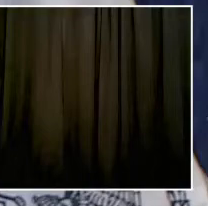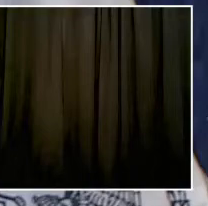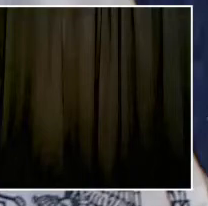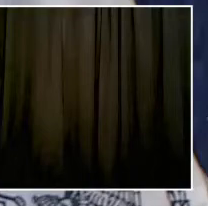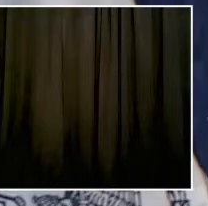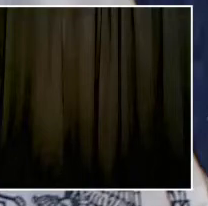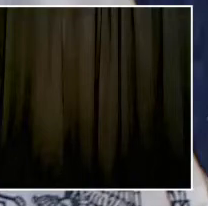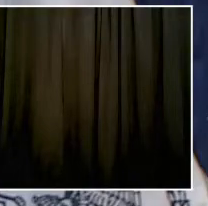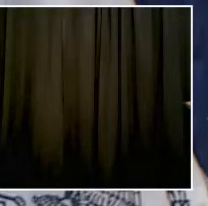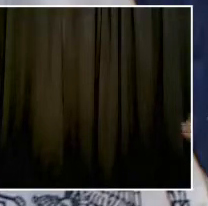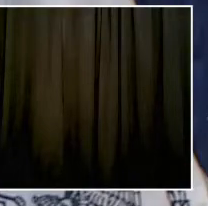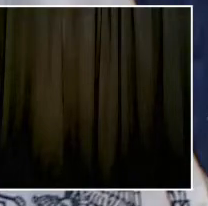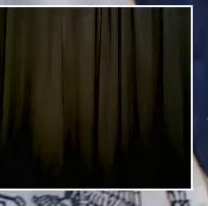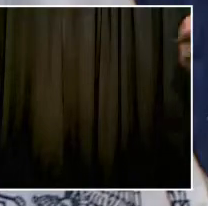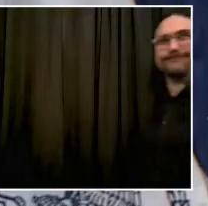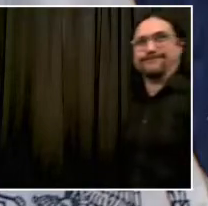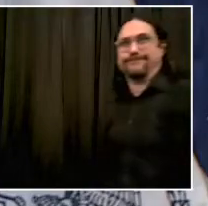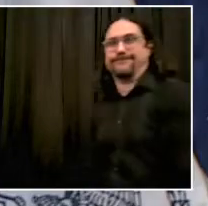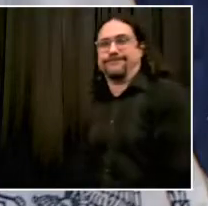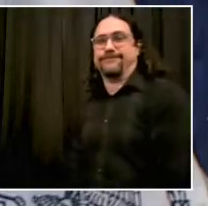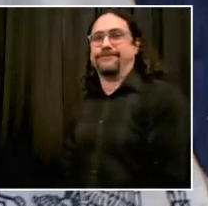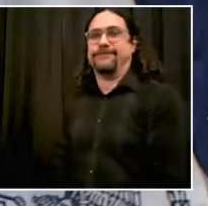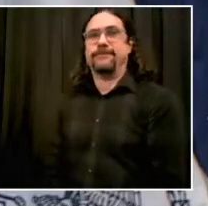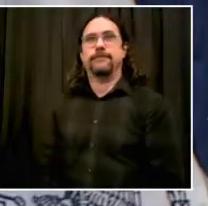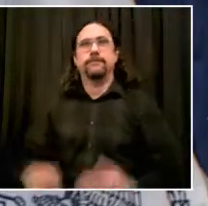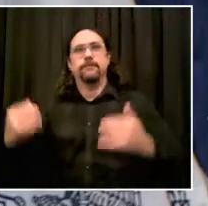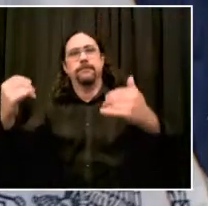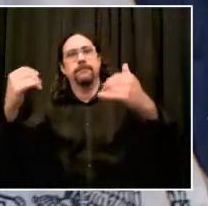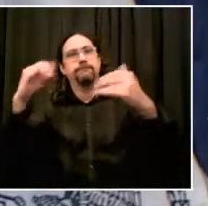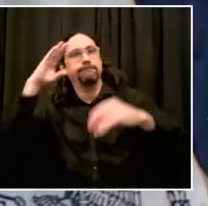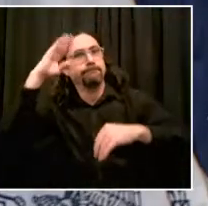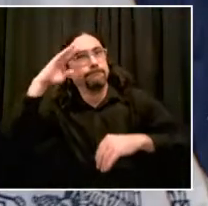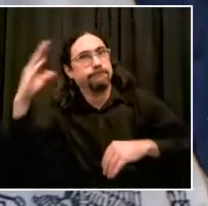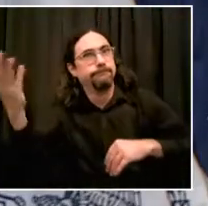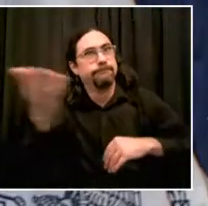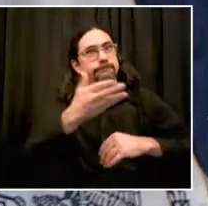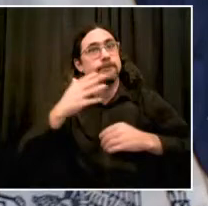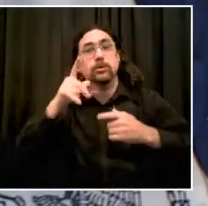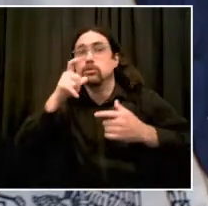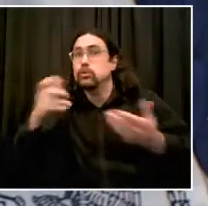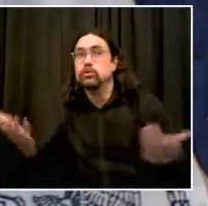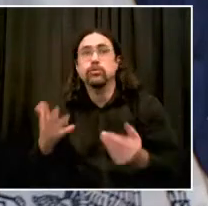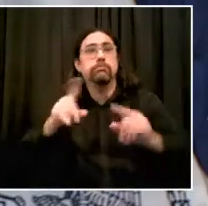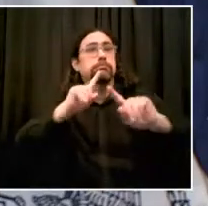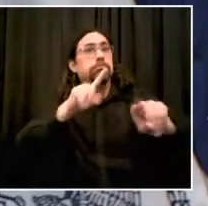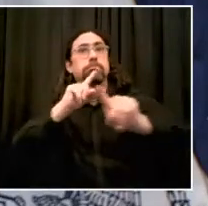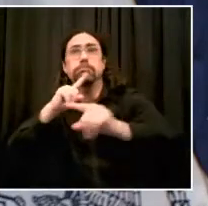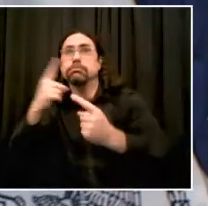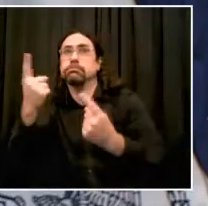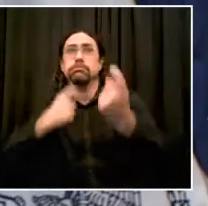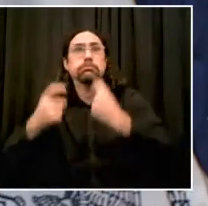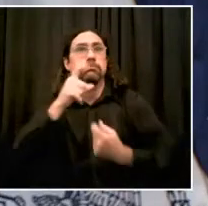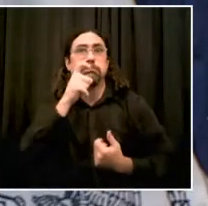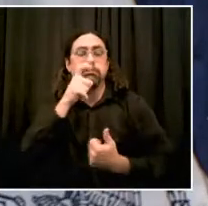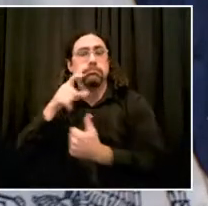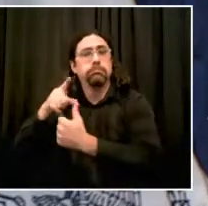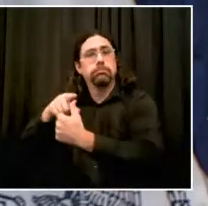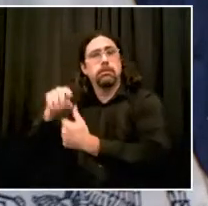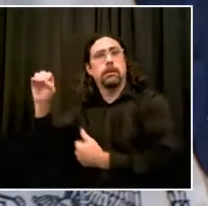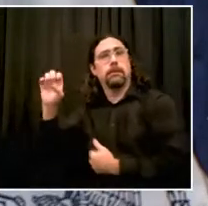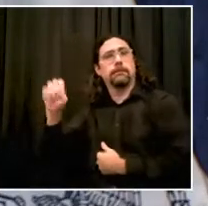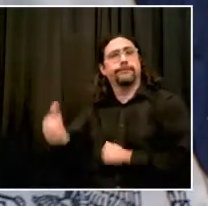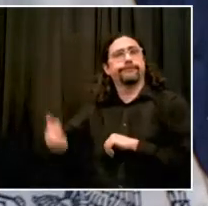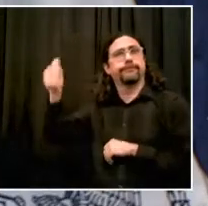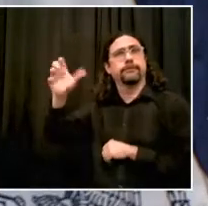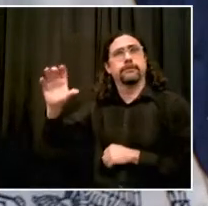all. We have with us here today Commissioner Criswell, Janie Bavishi, the Director of the Office of Resiliency,